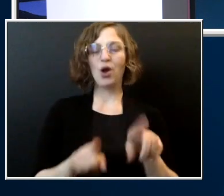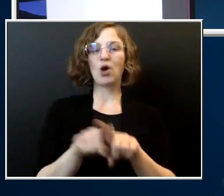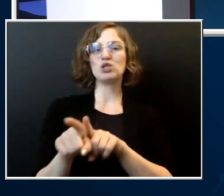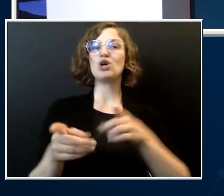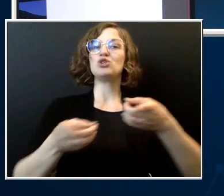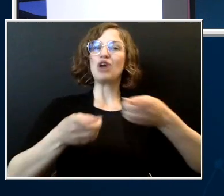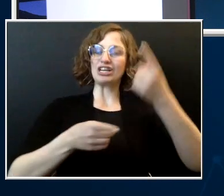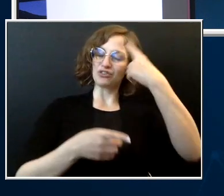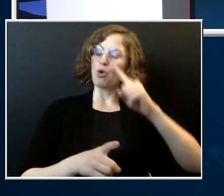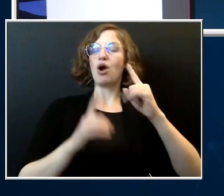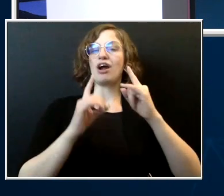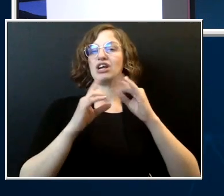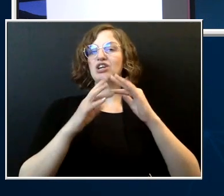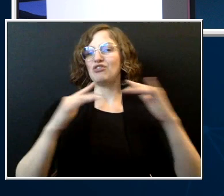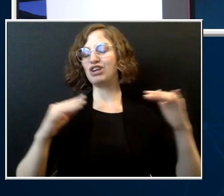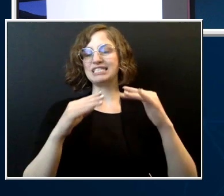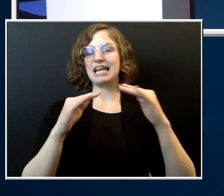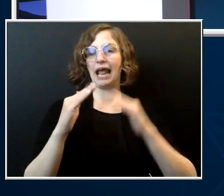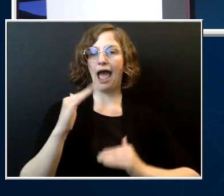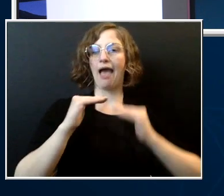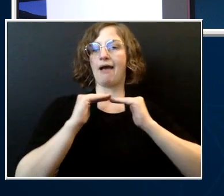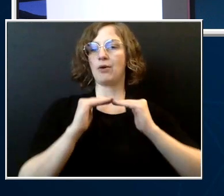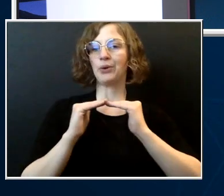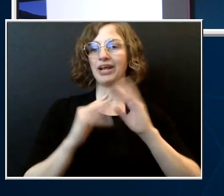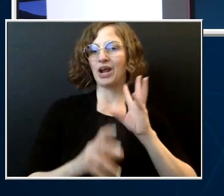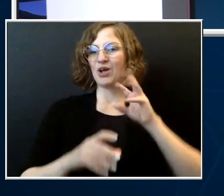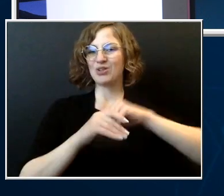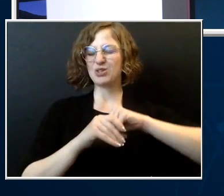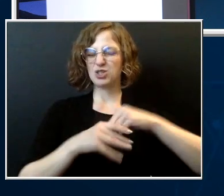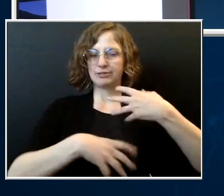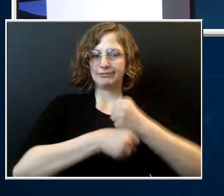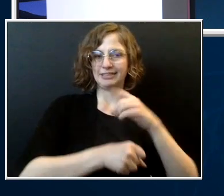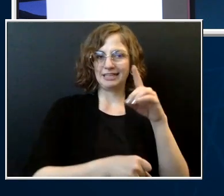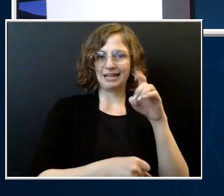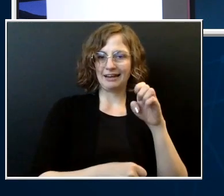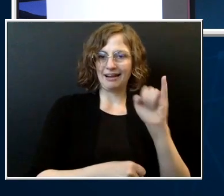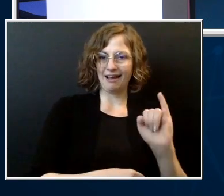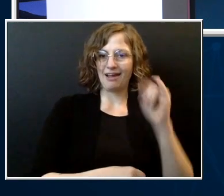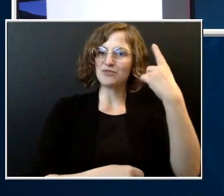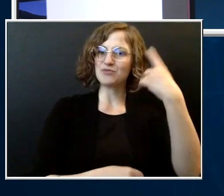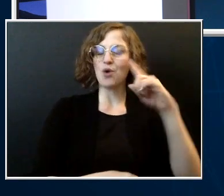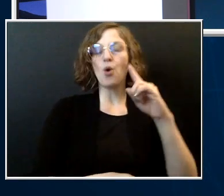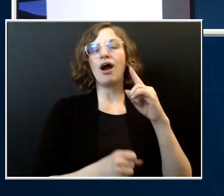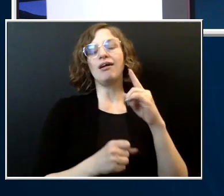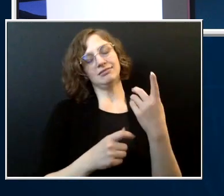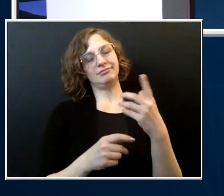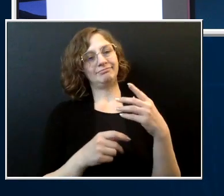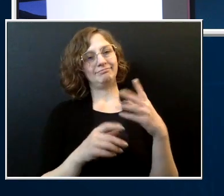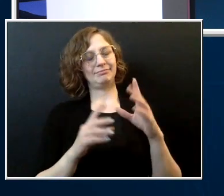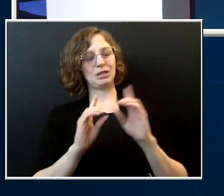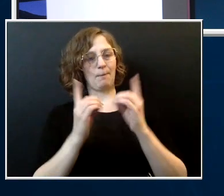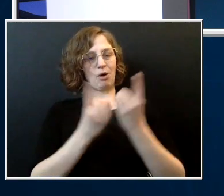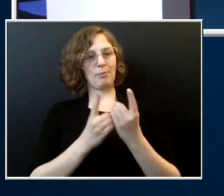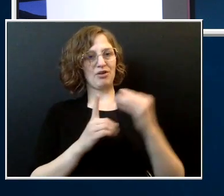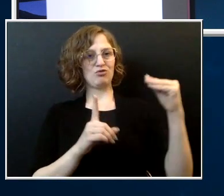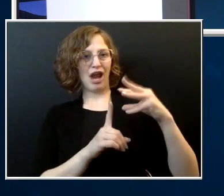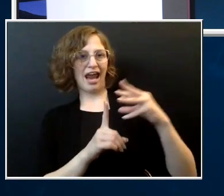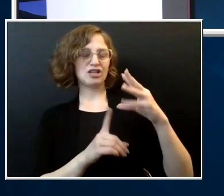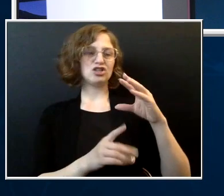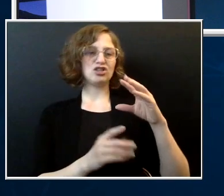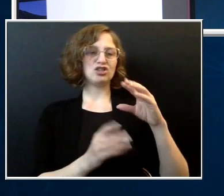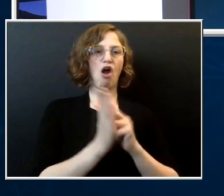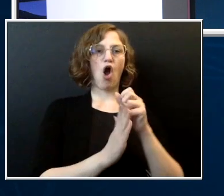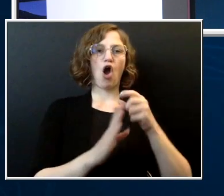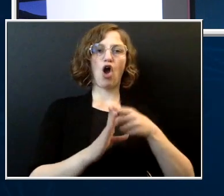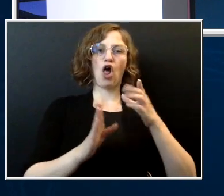Diversity, Equity, and Inclusion for the Department of Radiation Oncology. So, doctors, thank you so much for being with us today, here to share more about